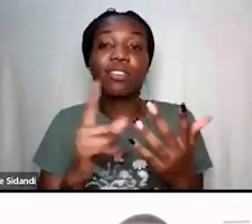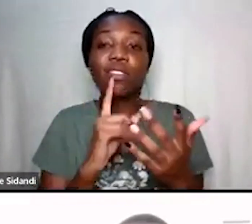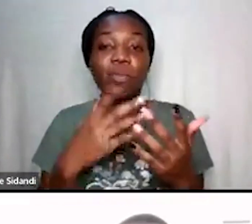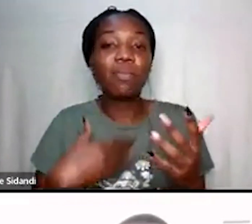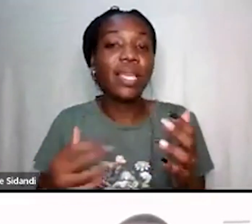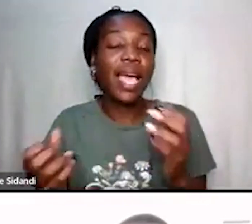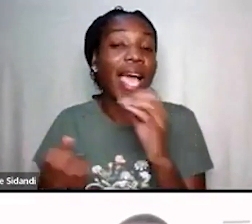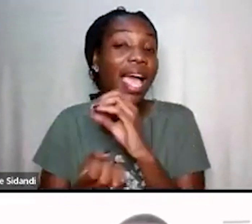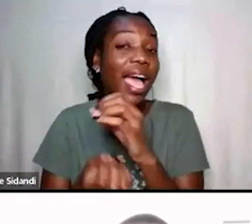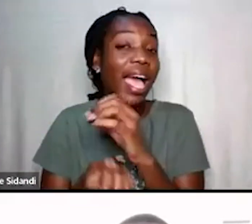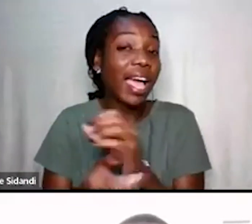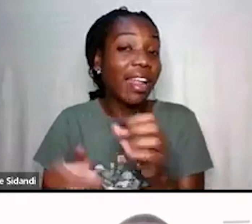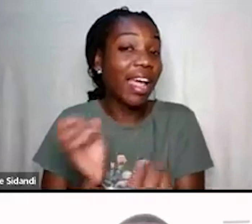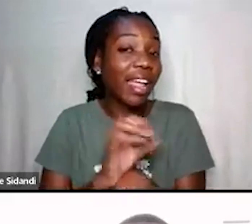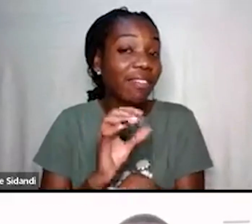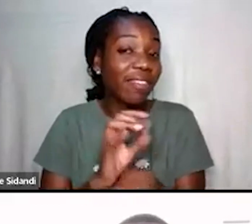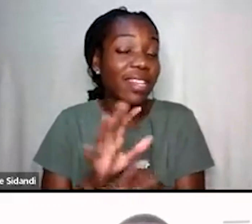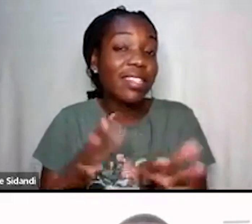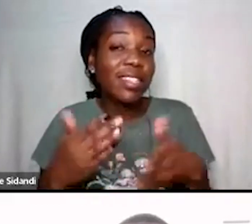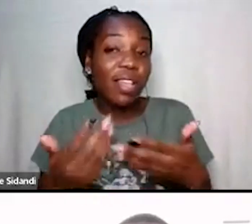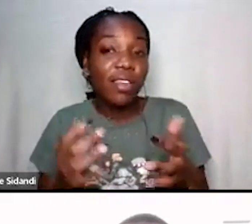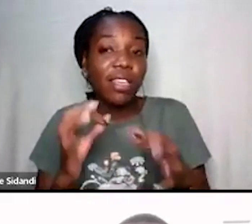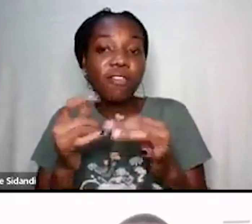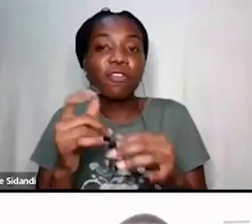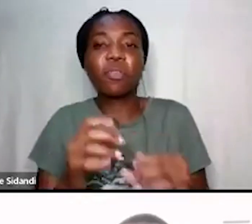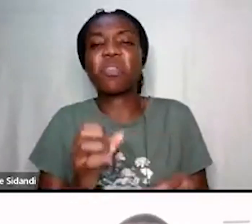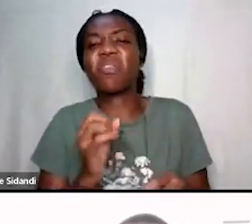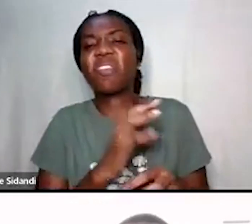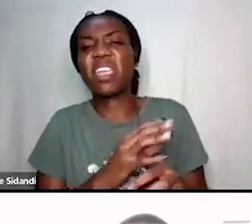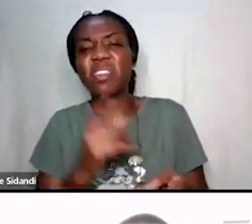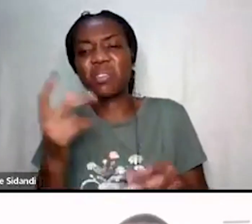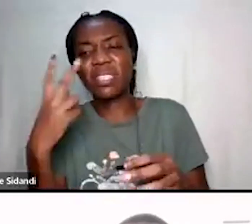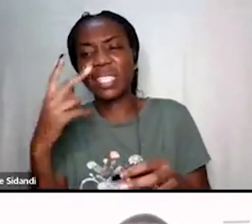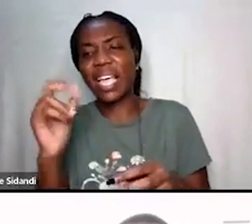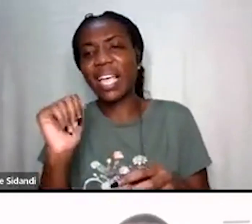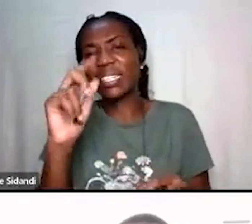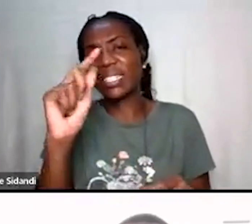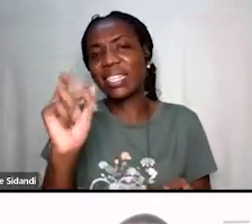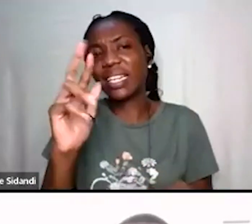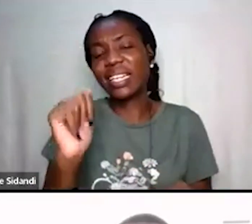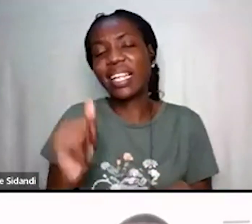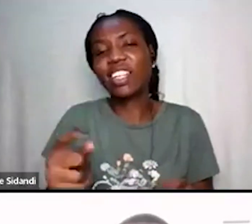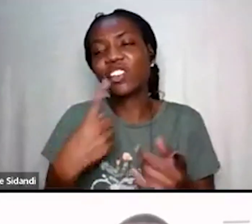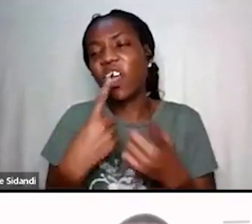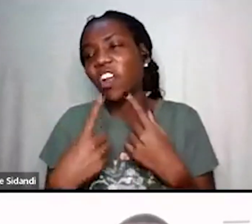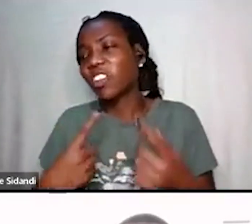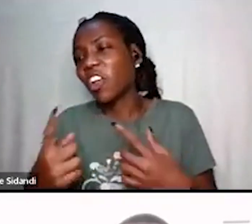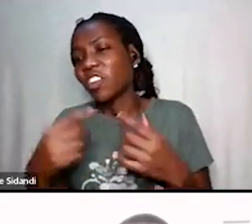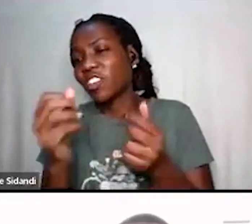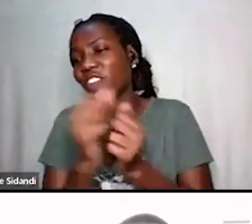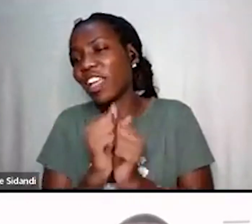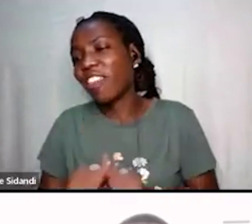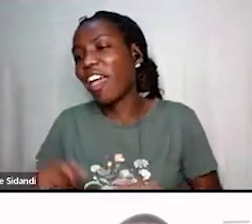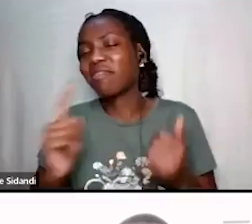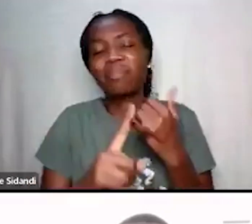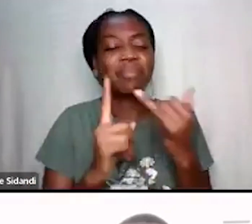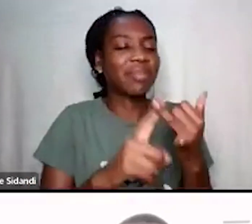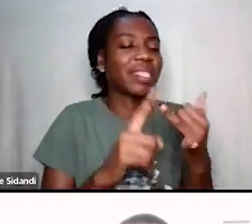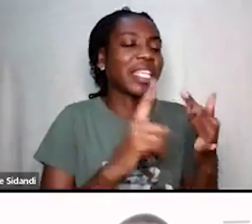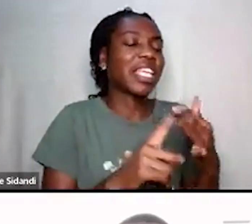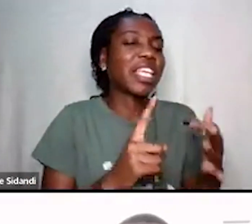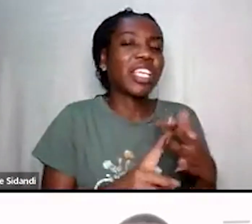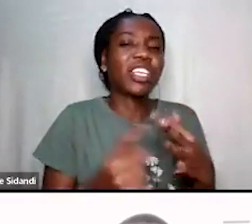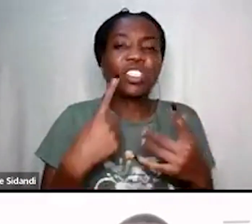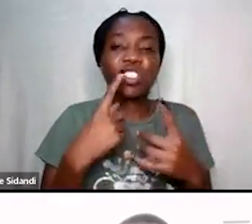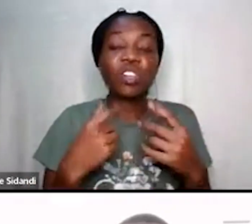is, don't be scared even when you see people like Atara, she's everywhere talking with Sarah, she's talking with Richard, she's talking with